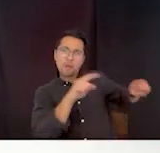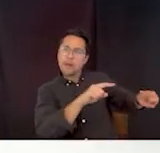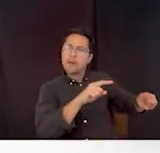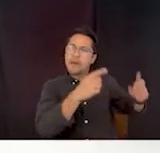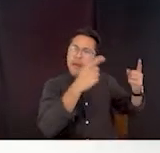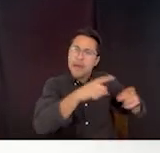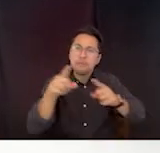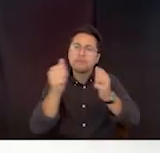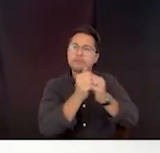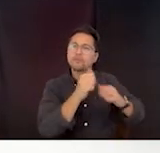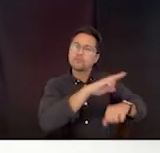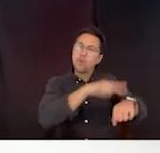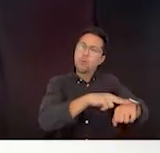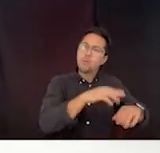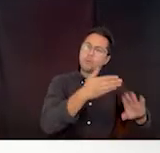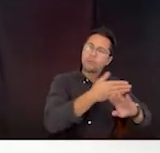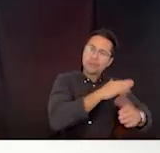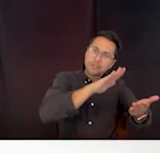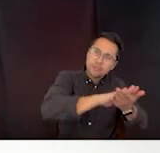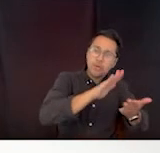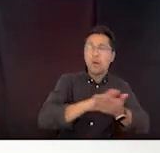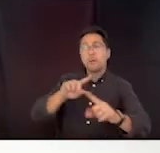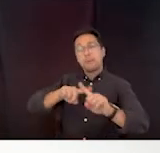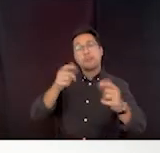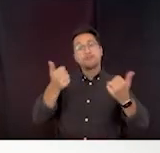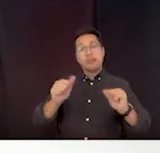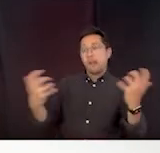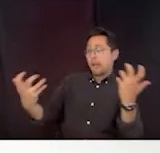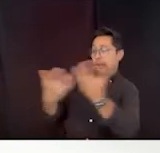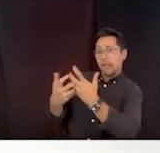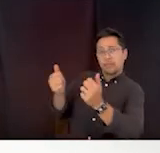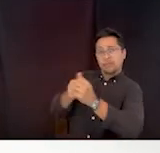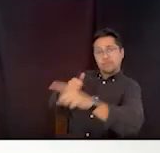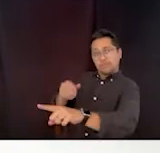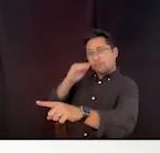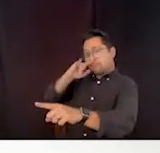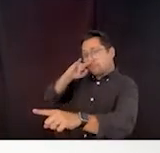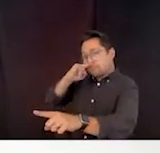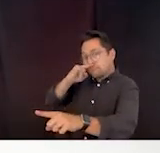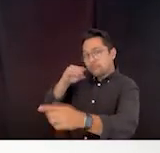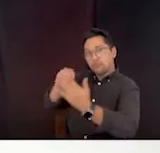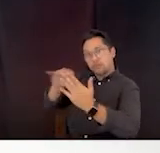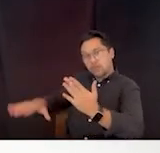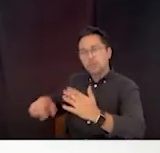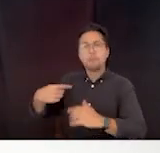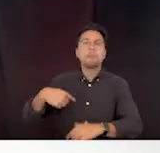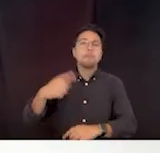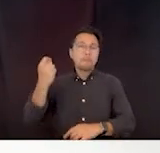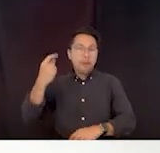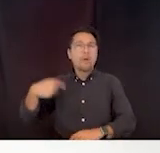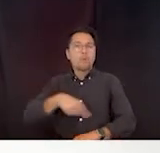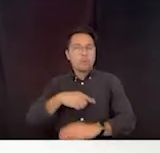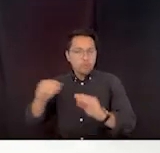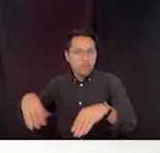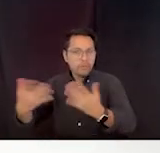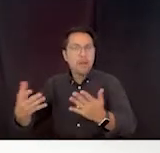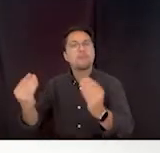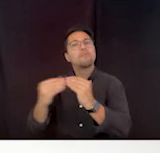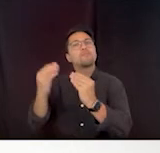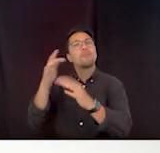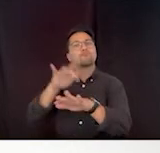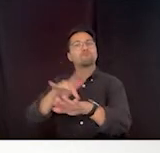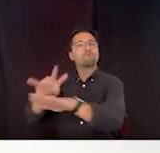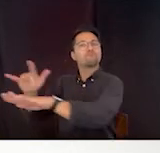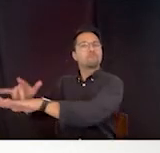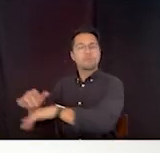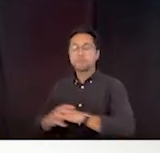their individual goals and their individual treatment plans, which we're just able to provide the resources that other places can't. And I'm